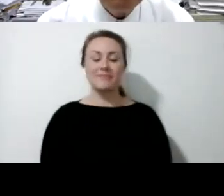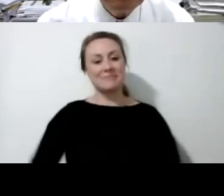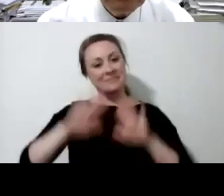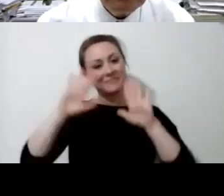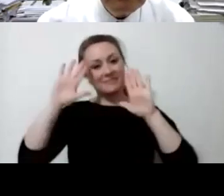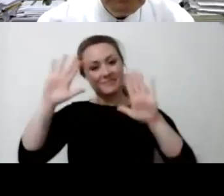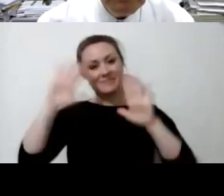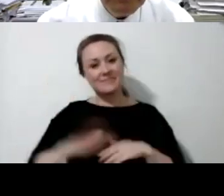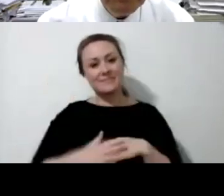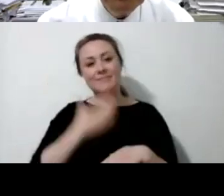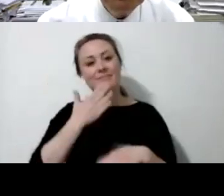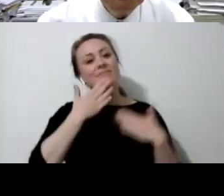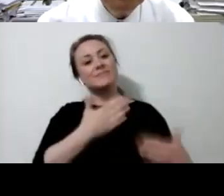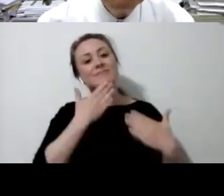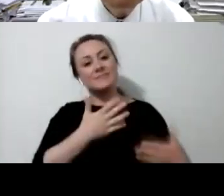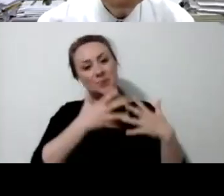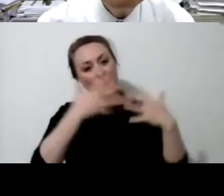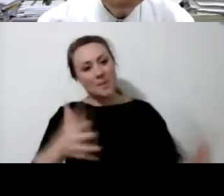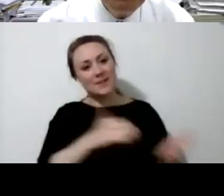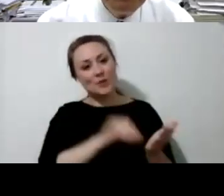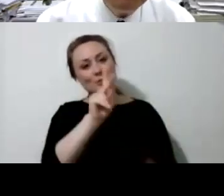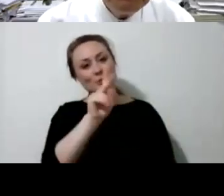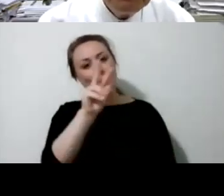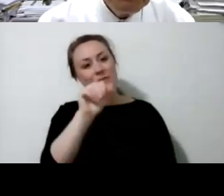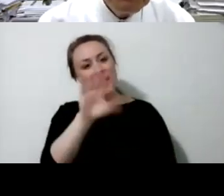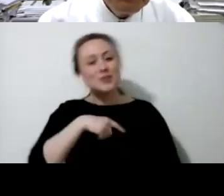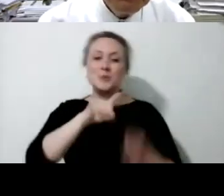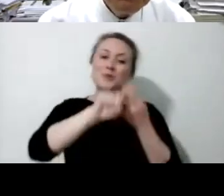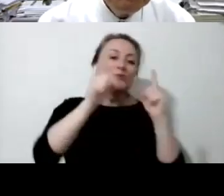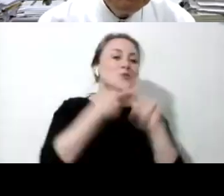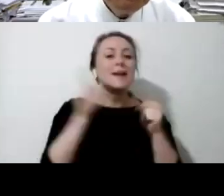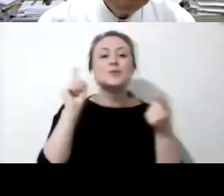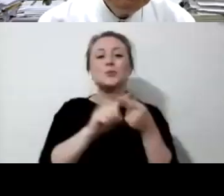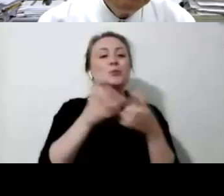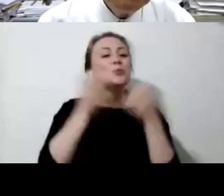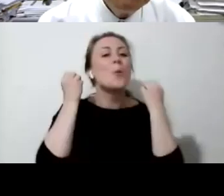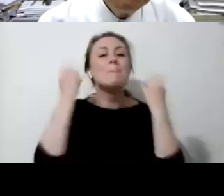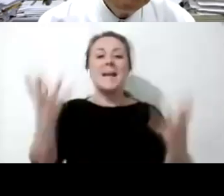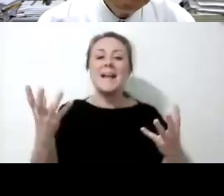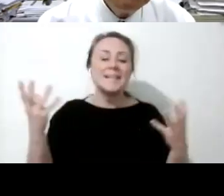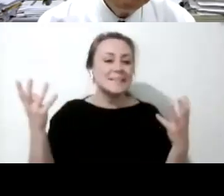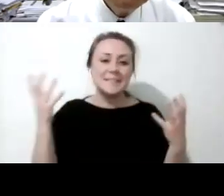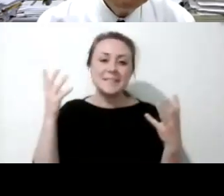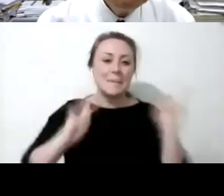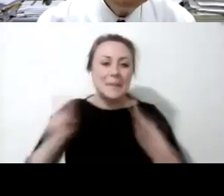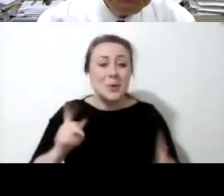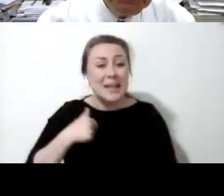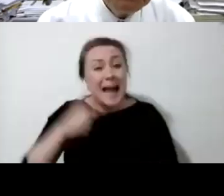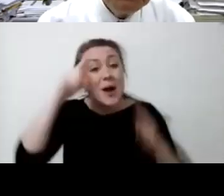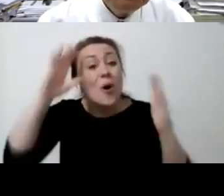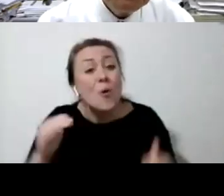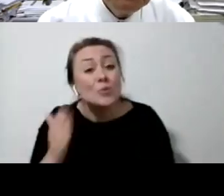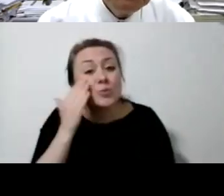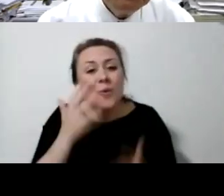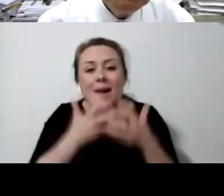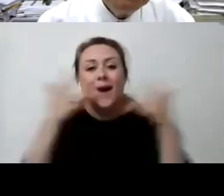Fantastic. Thank you so much, Dr. Kovac. You are a friend to so many of us. I hope you know how much we all love you and